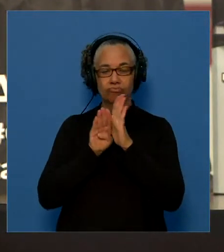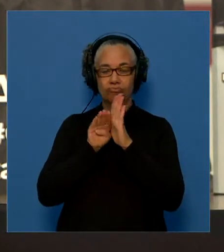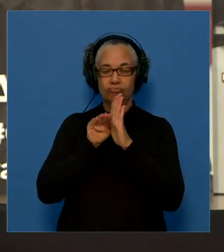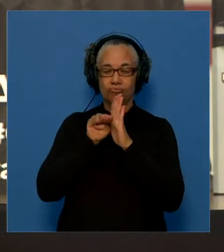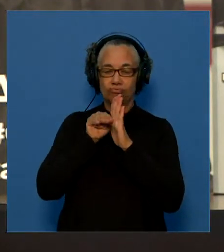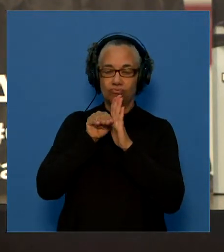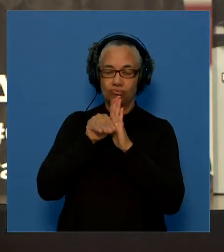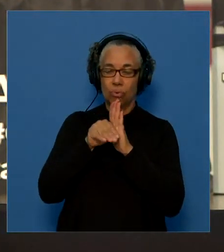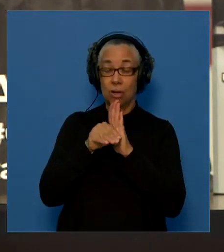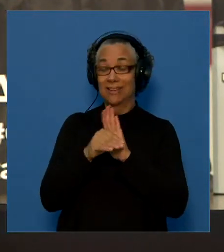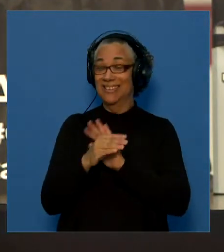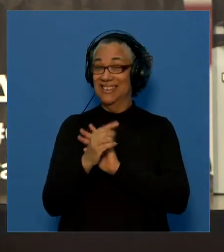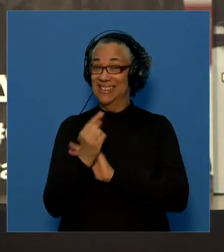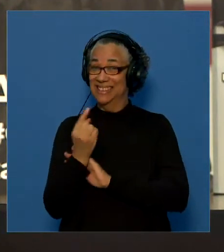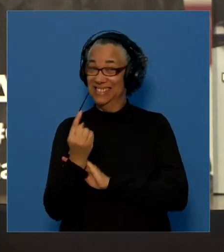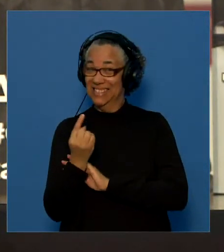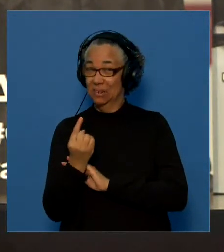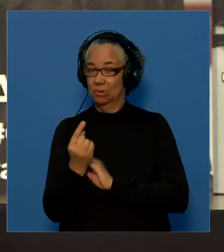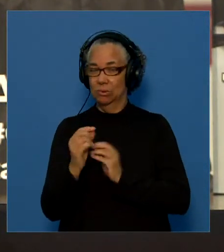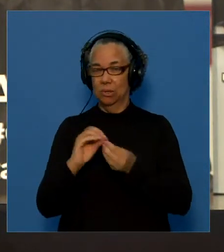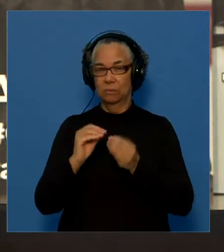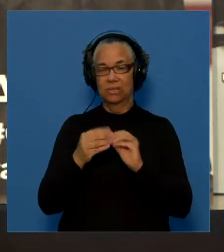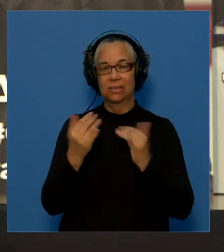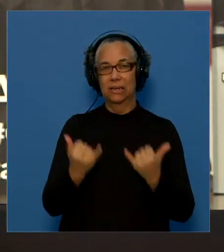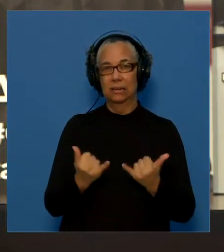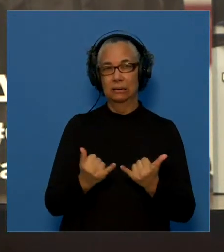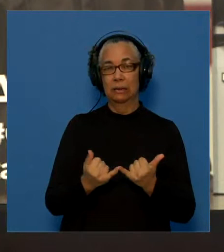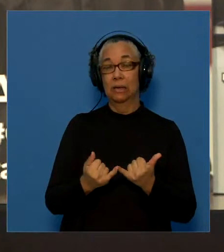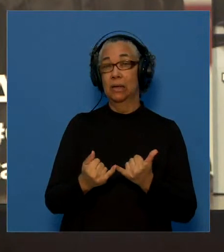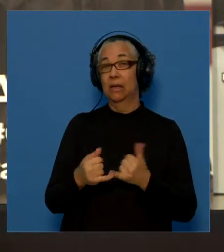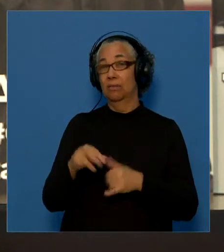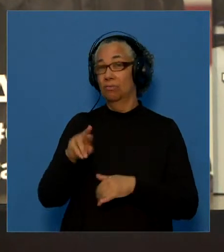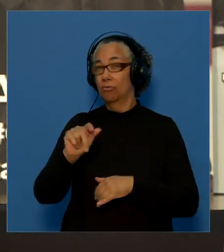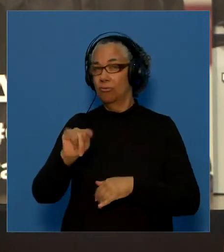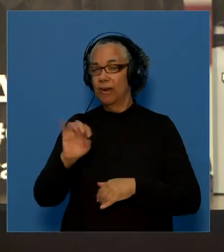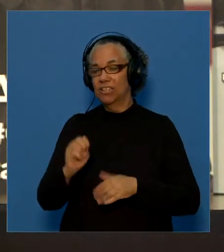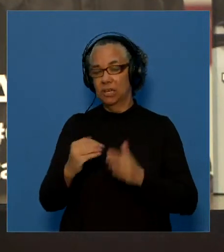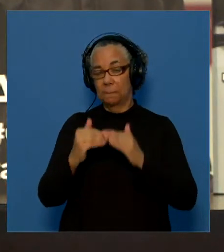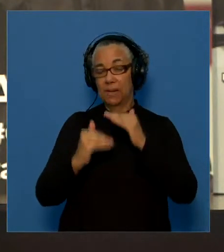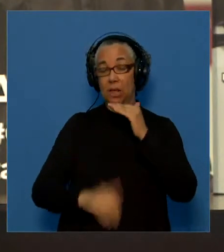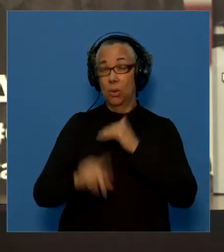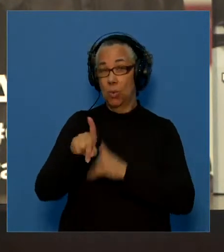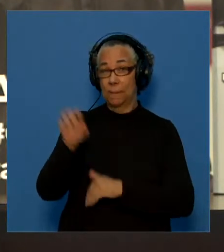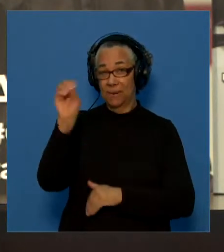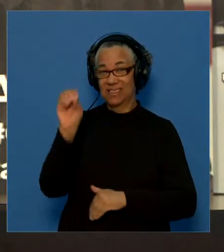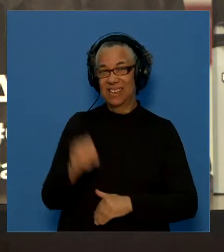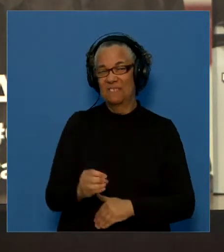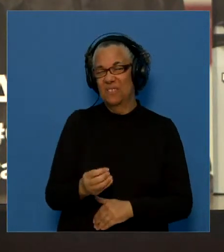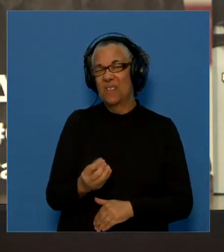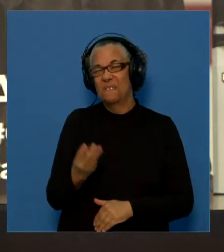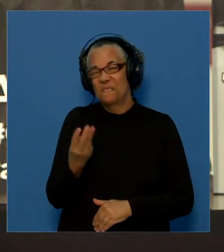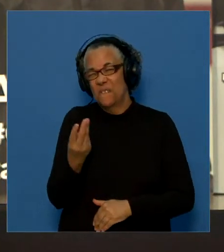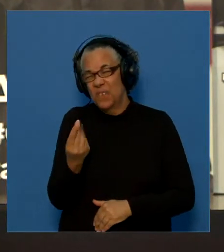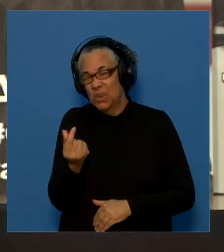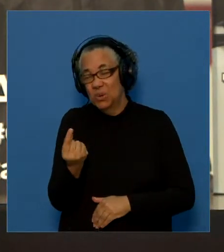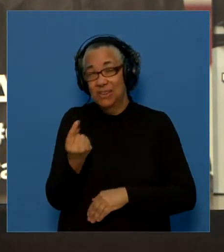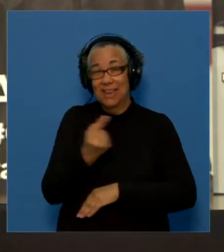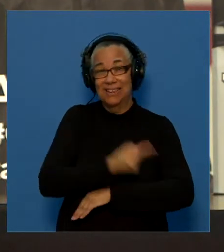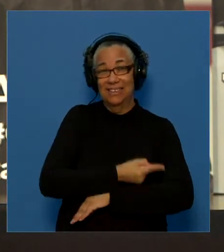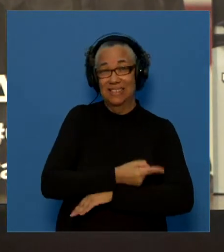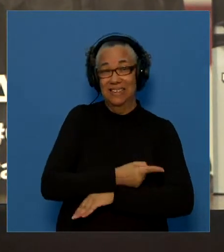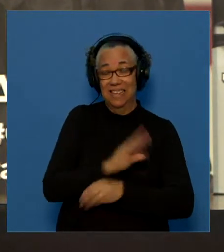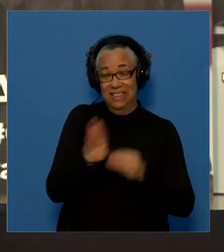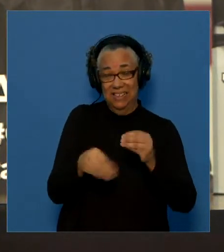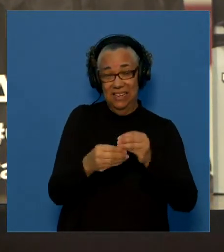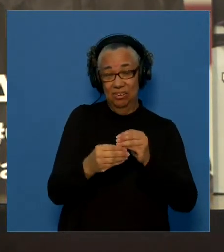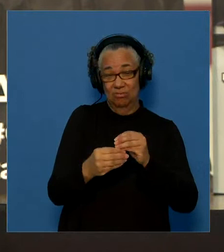Our positivity rate has certainly been below 1% for the last few days, and certainly the further reductions